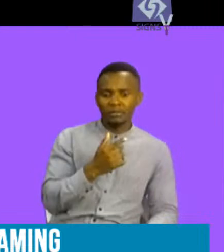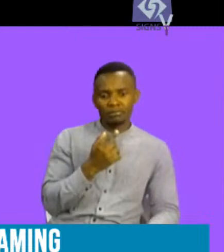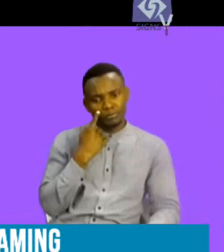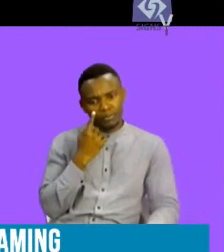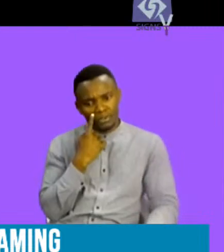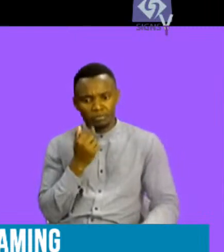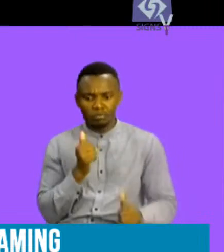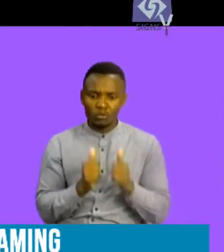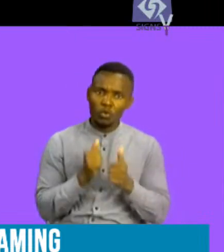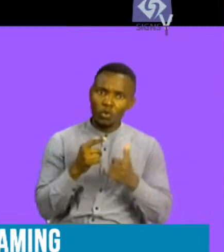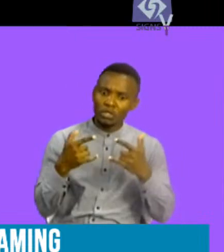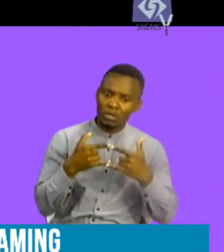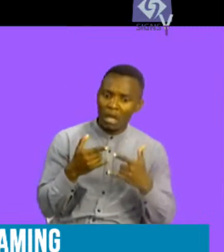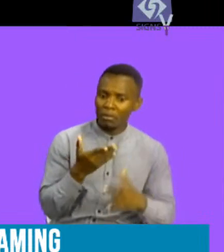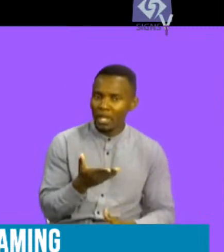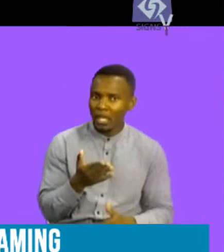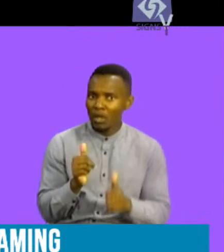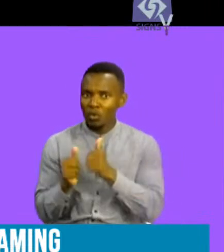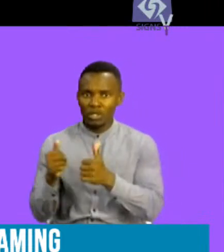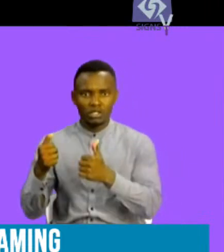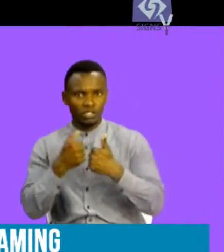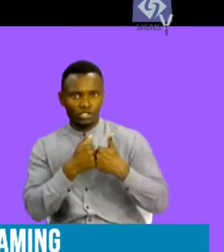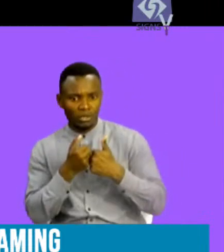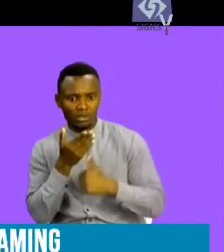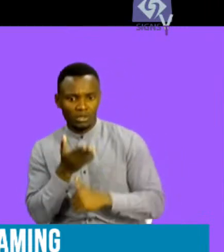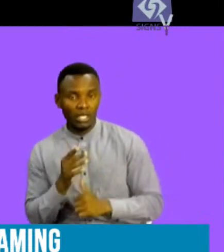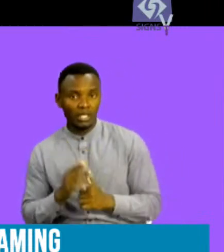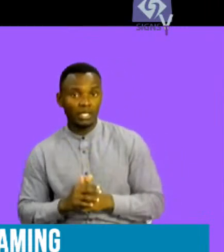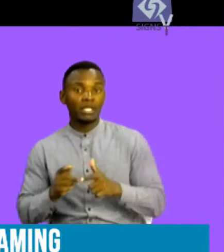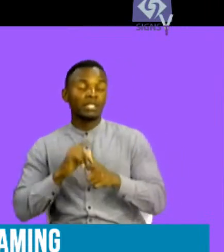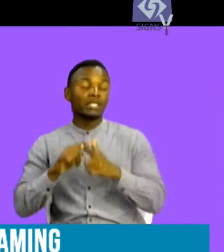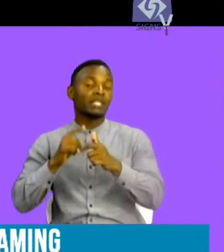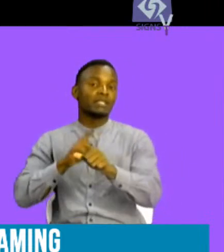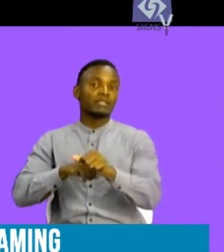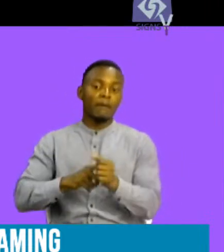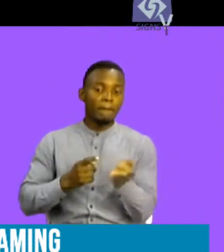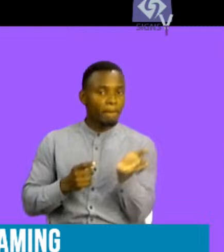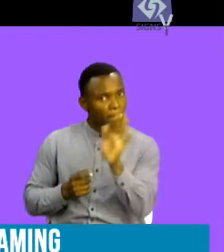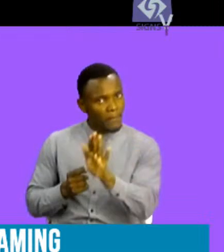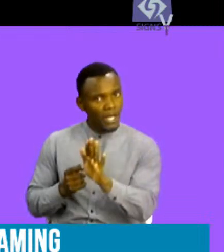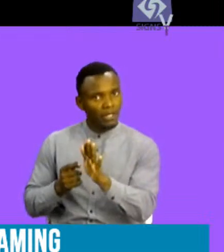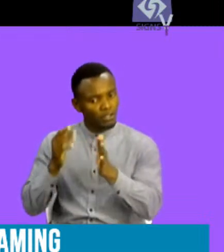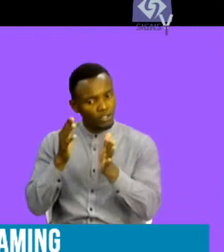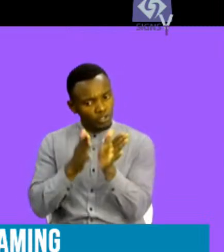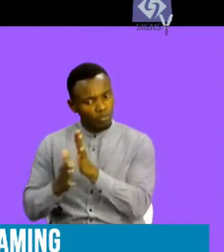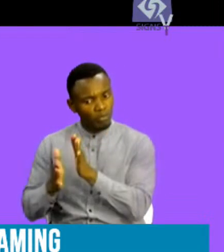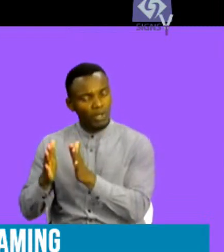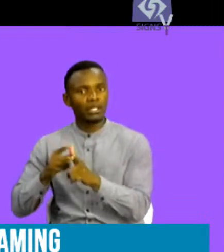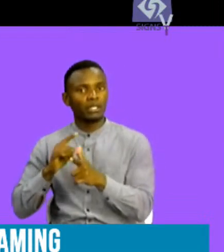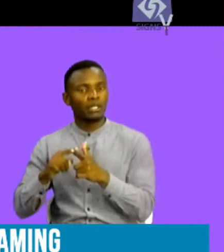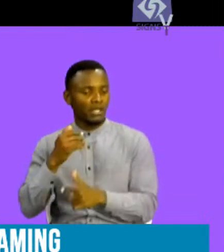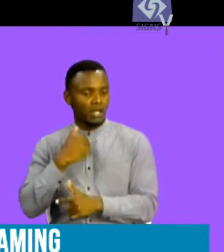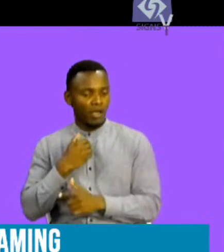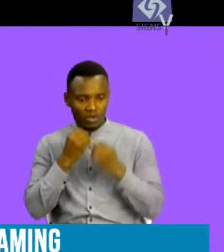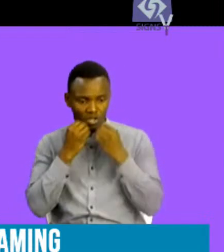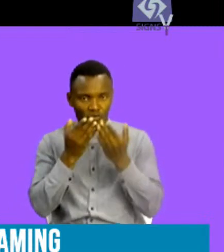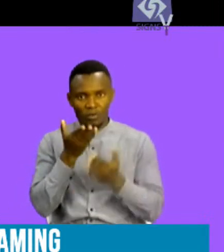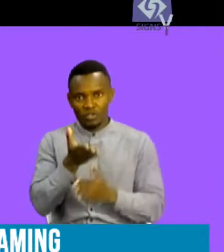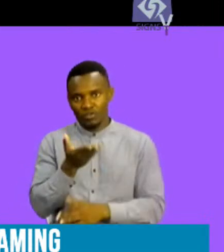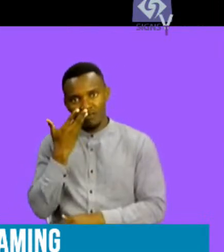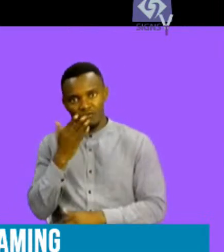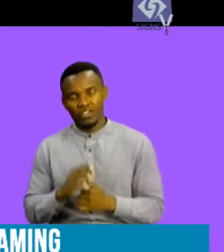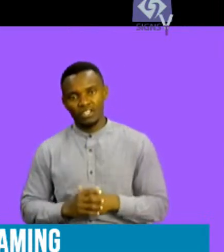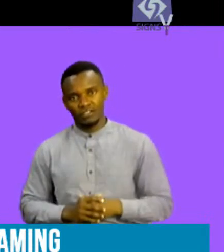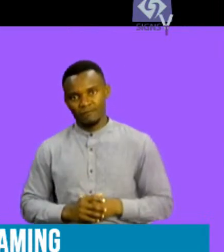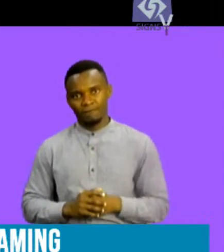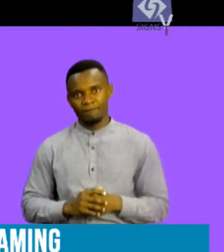challenges are we having, and therefore even as we go back to do the planning, we already have the voice of the person with disability with us. So